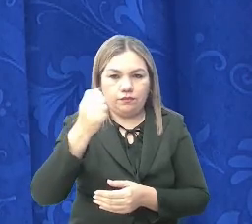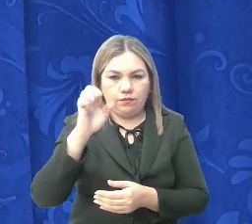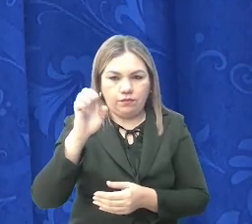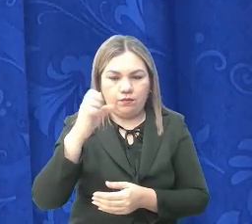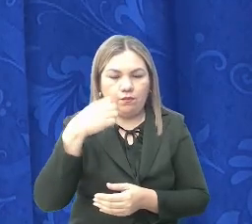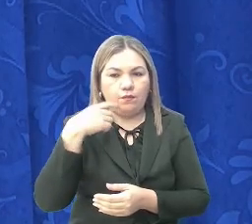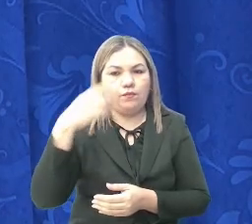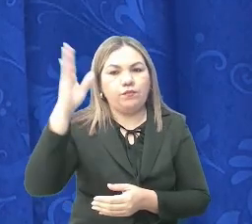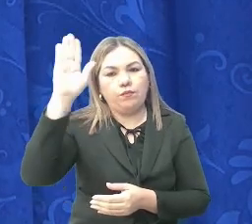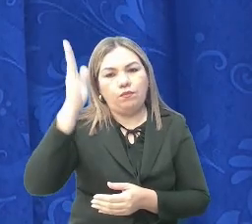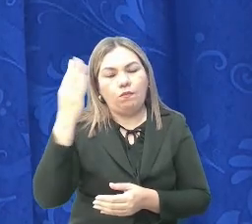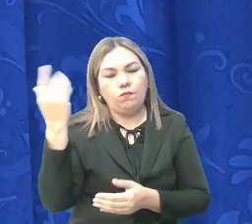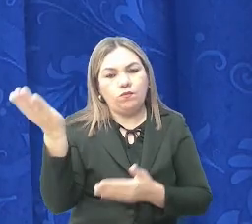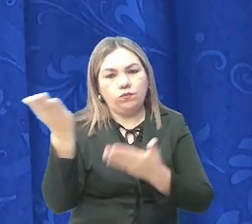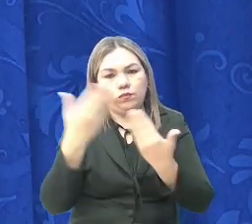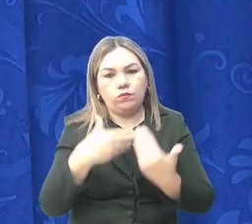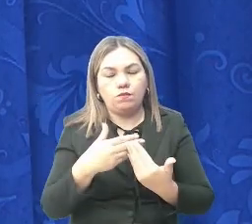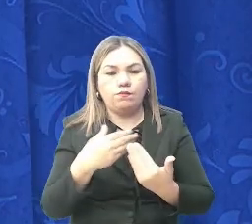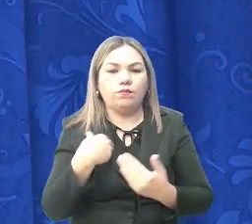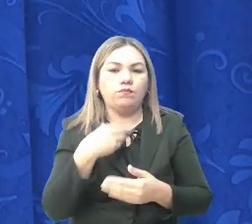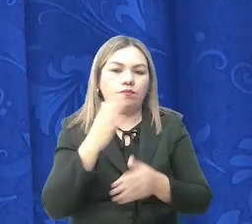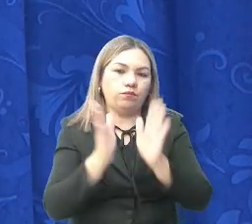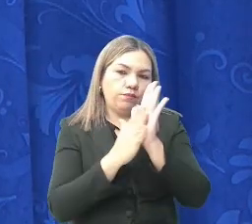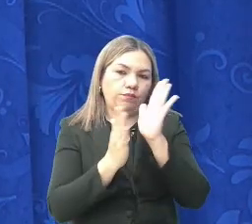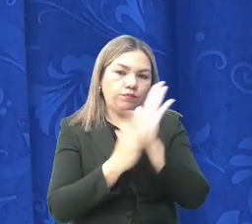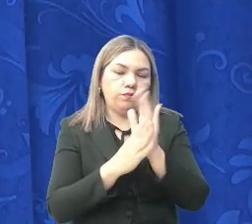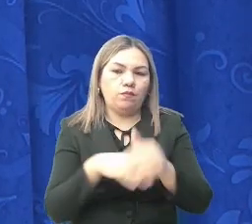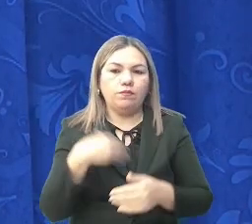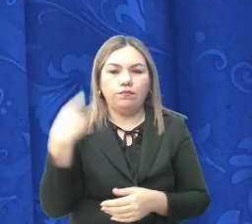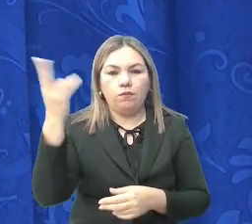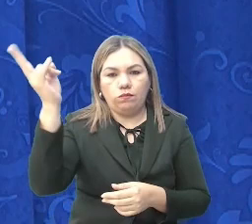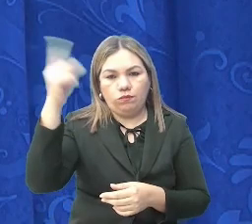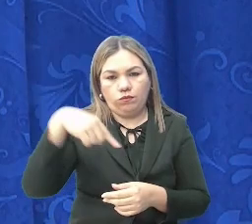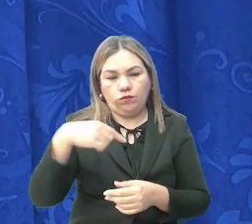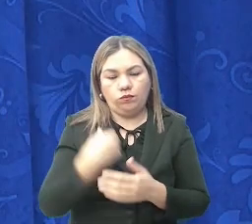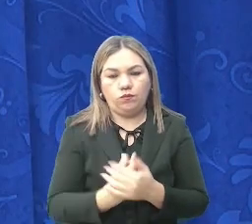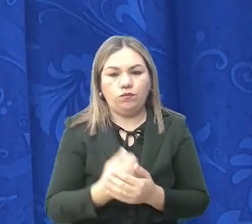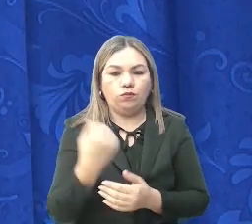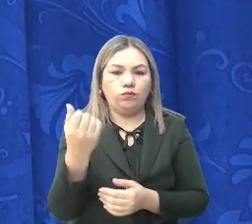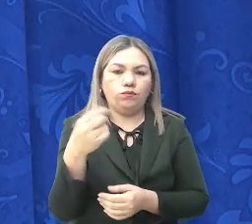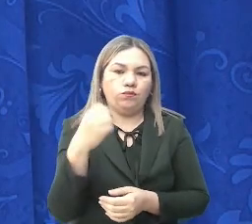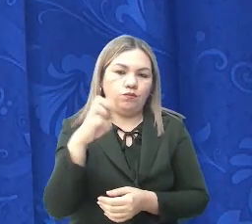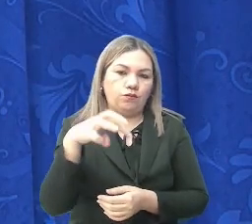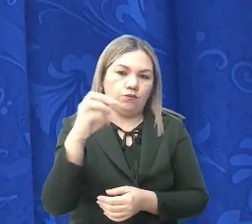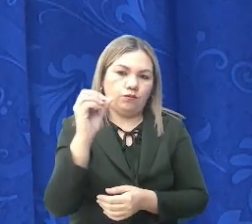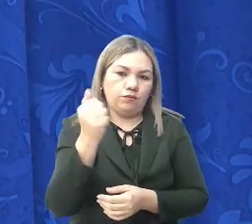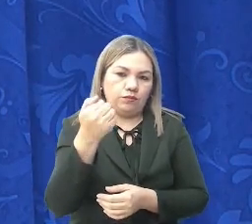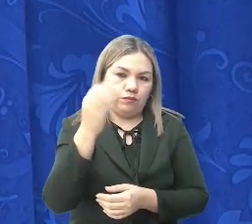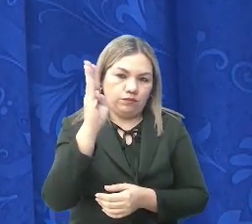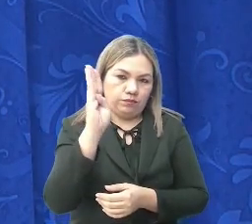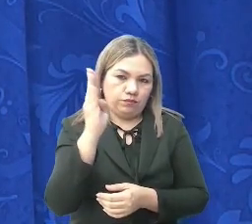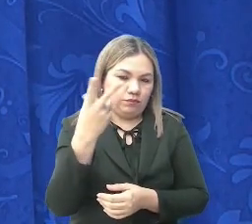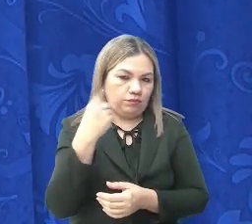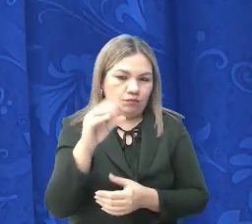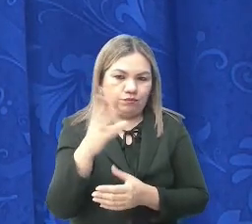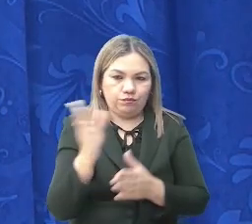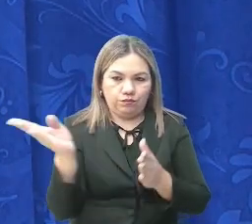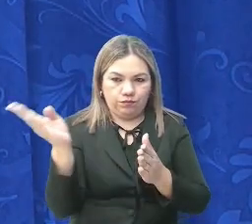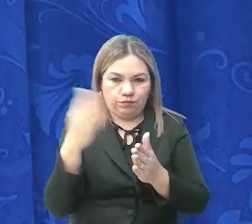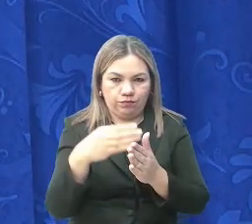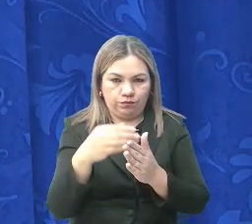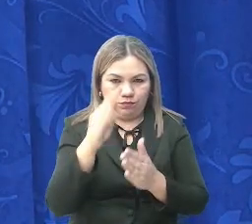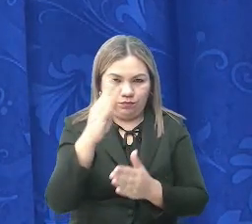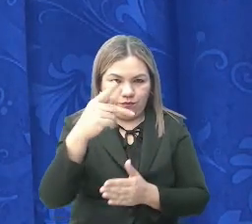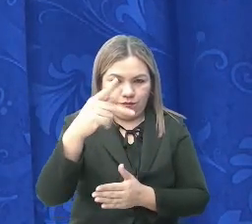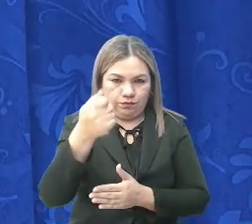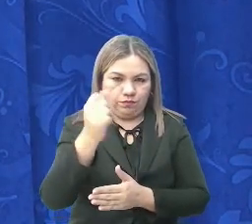the Moabites, into your hand. And they went down after him and took the fords of Jordan toward Moab and suffered not